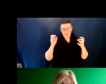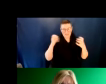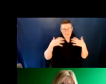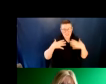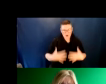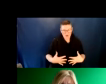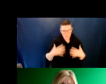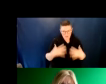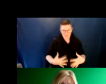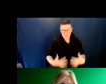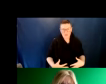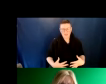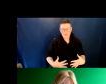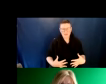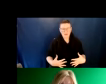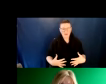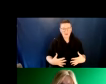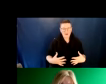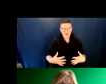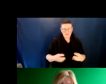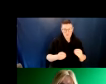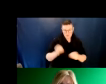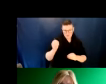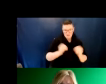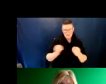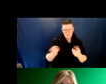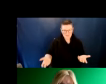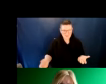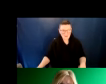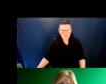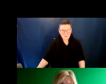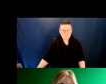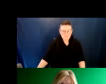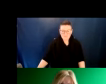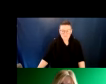is linked to our embodied experience of those concepts.